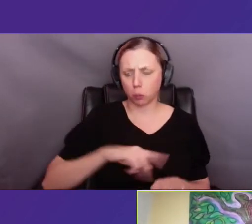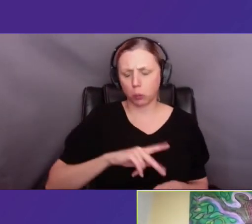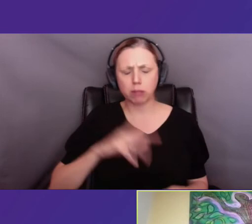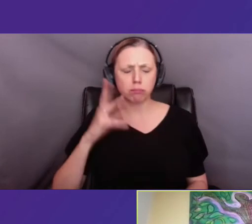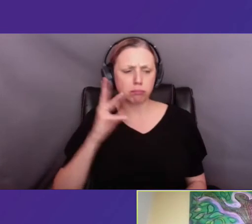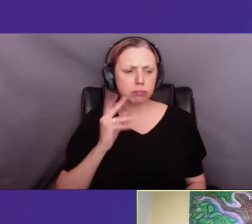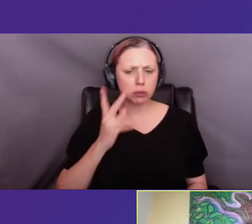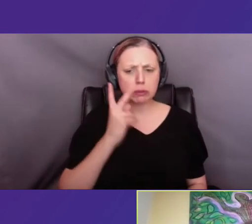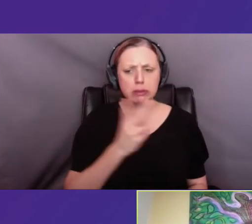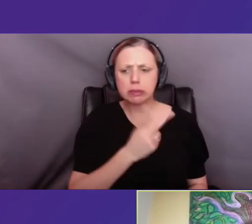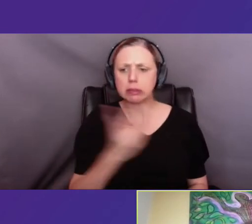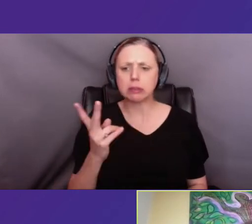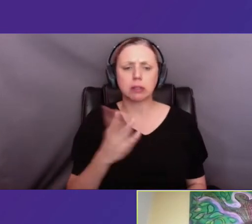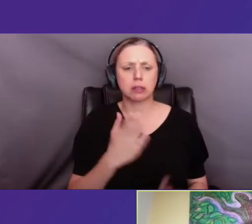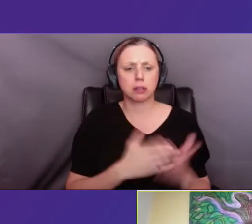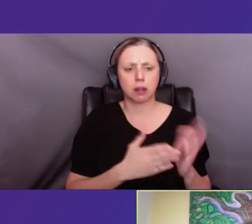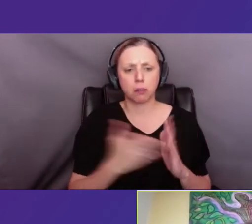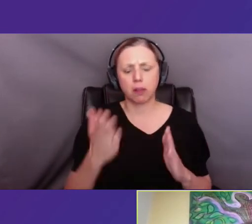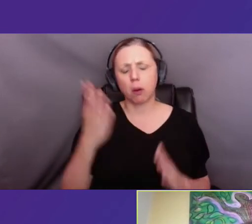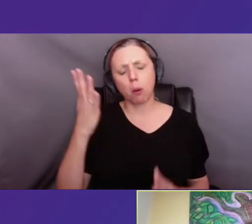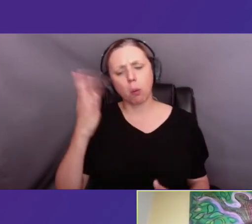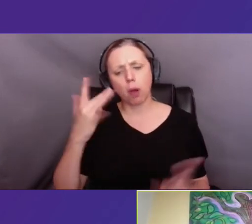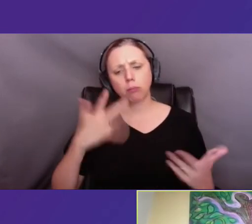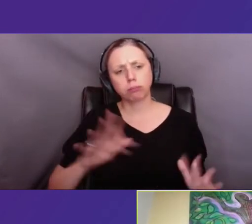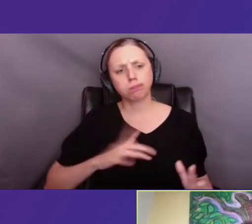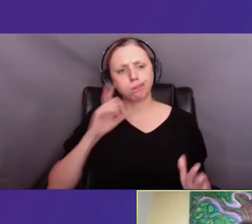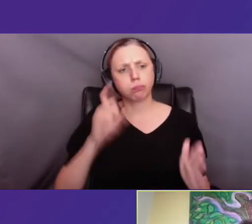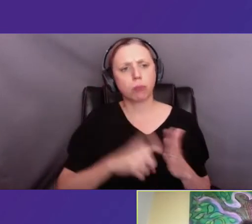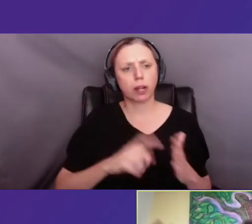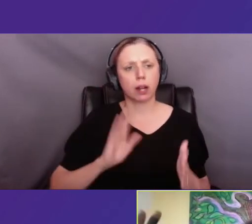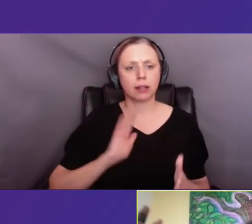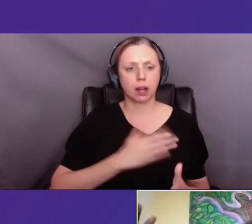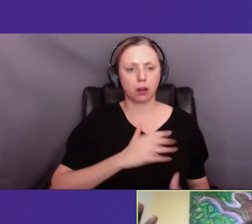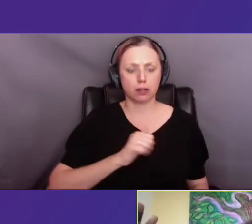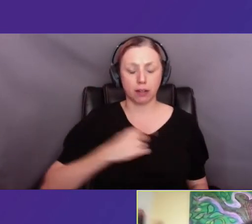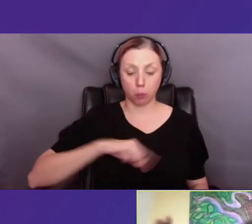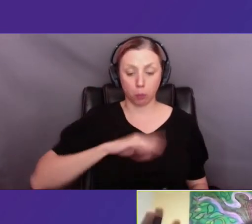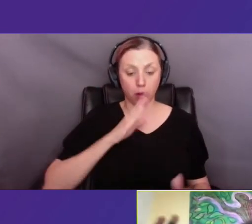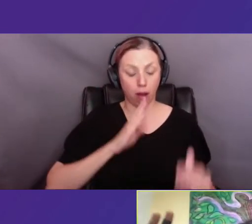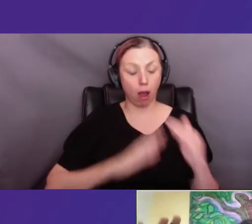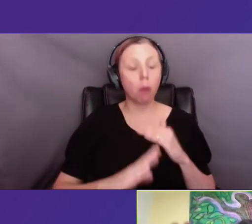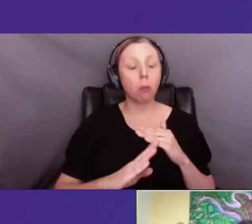as we recognize ourselves as being humble to the